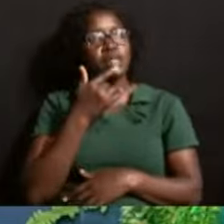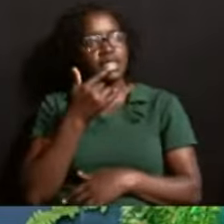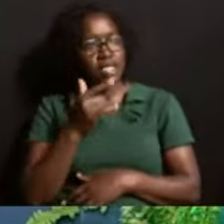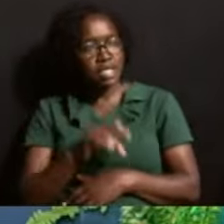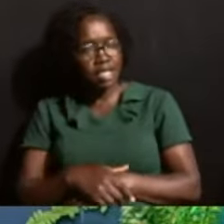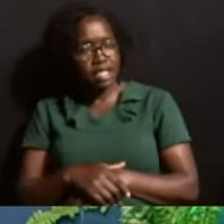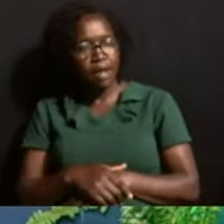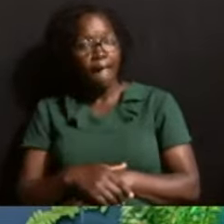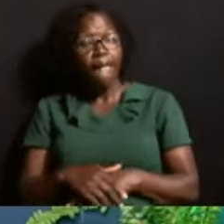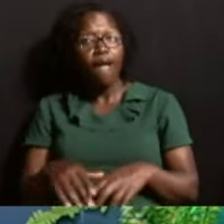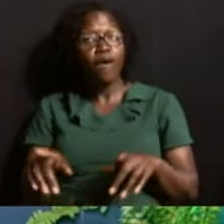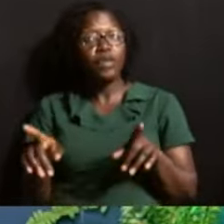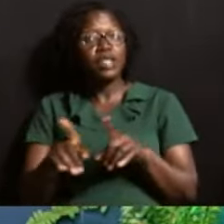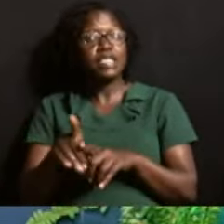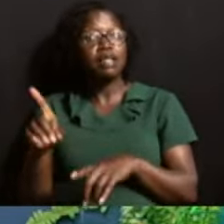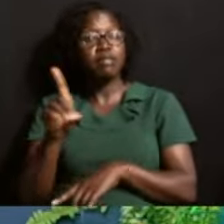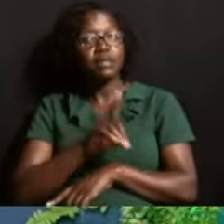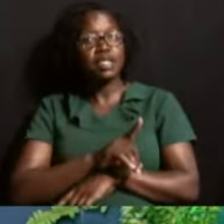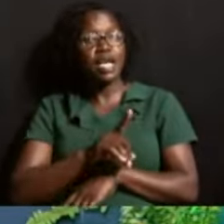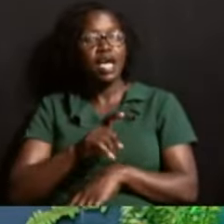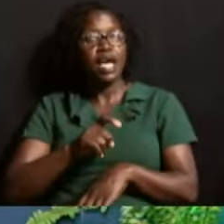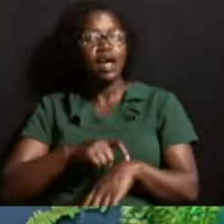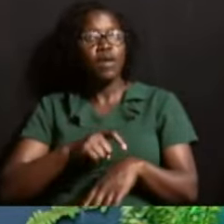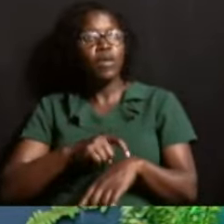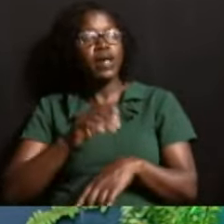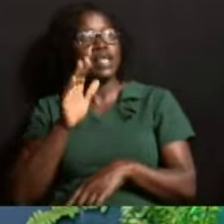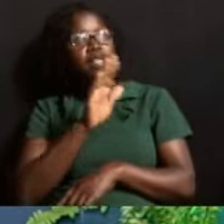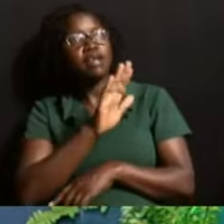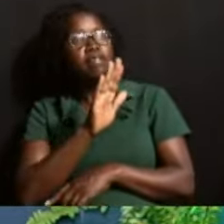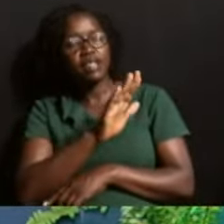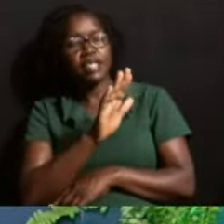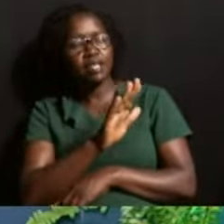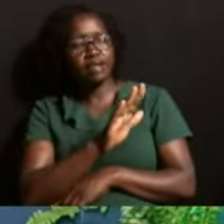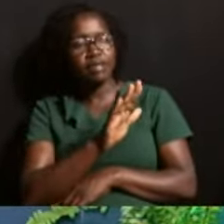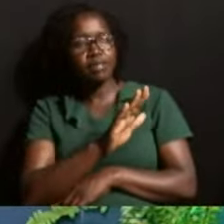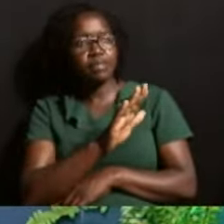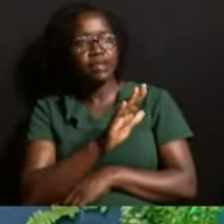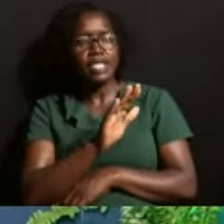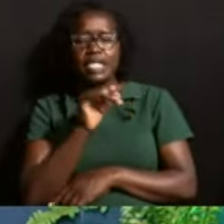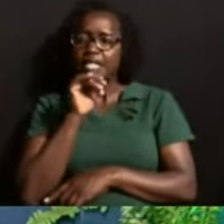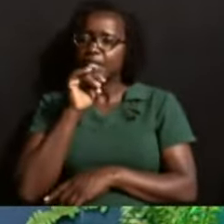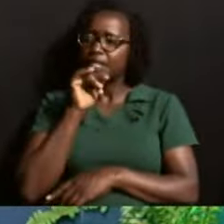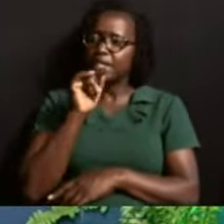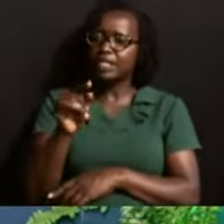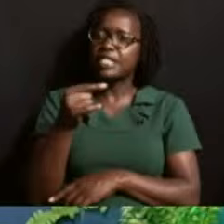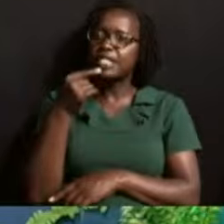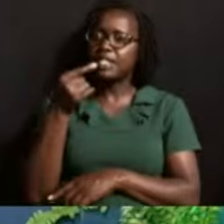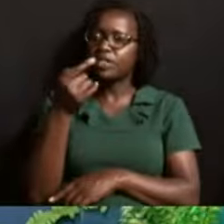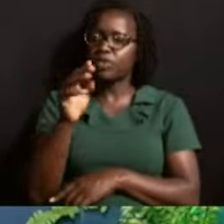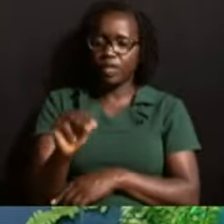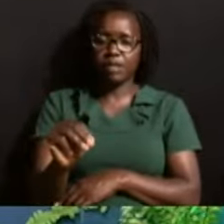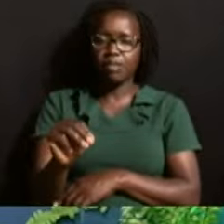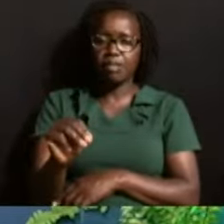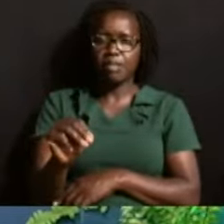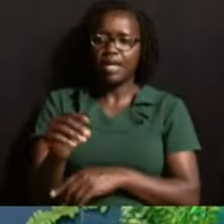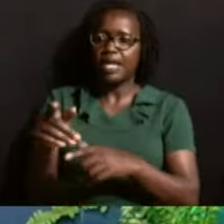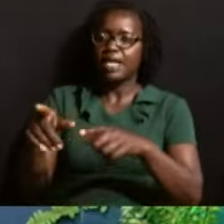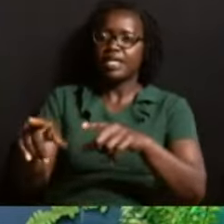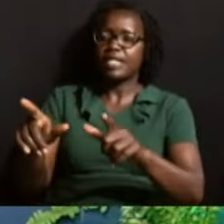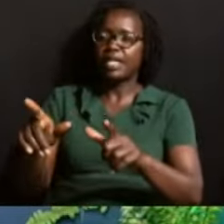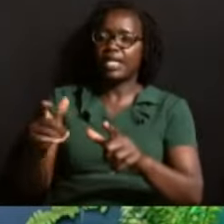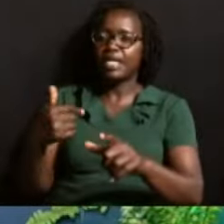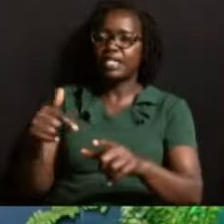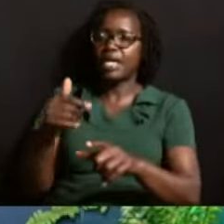the same day when evening had come, he said to them, let us